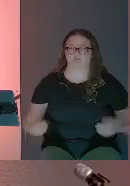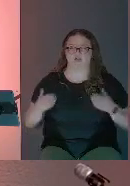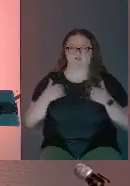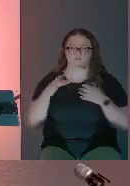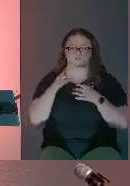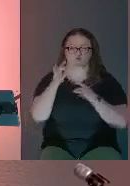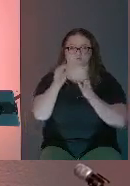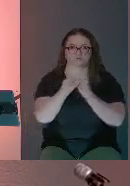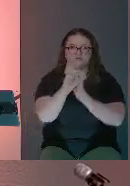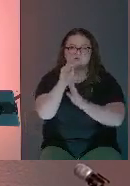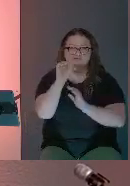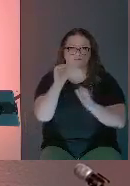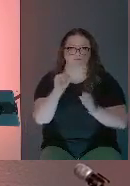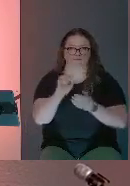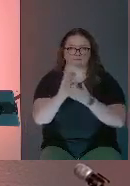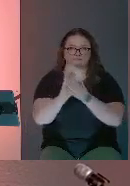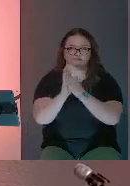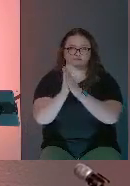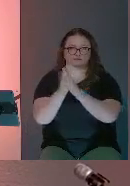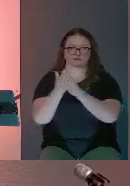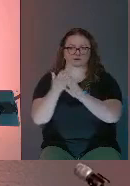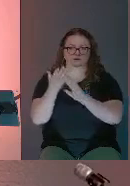too could be transformed.